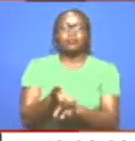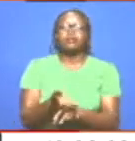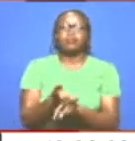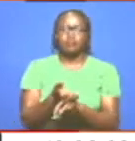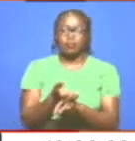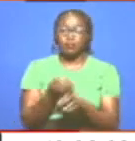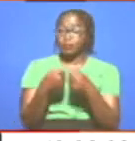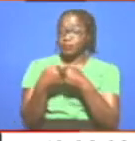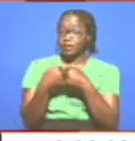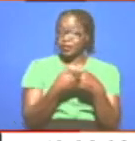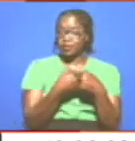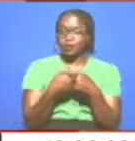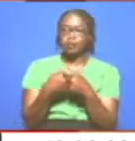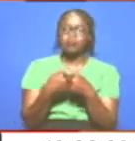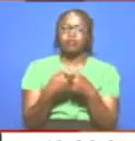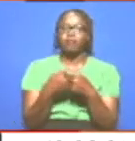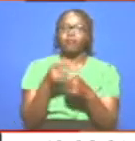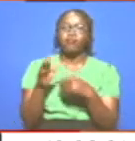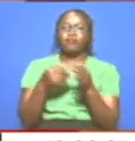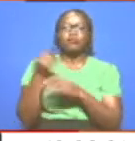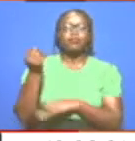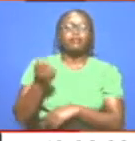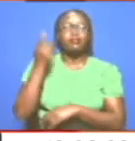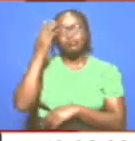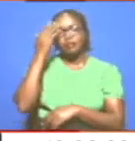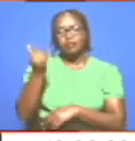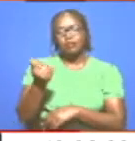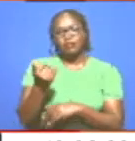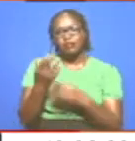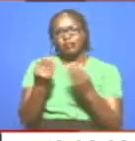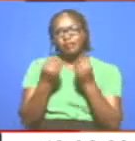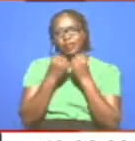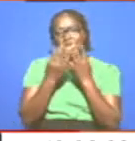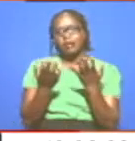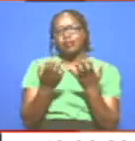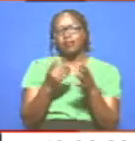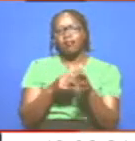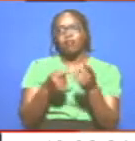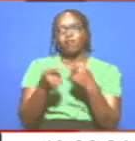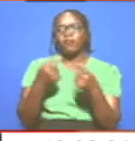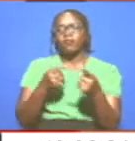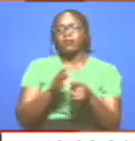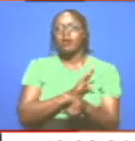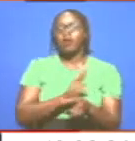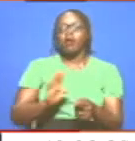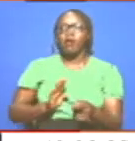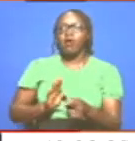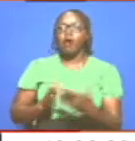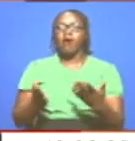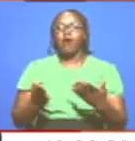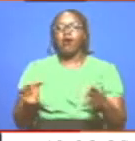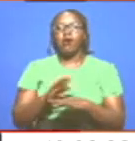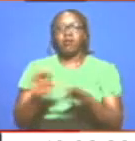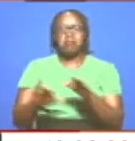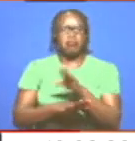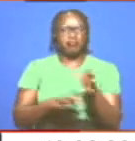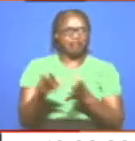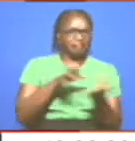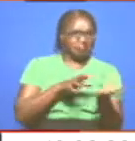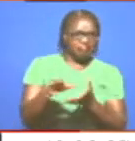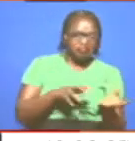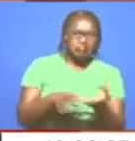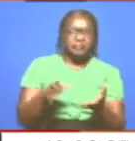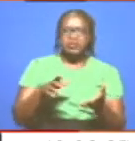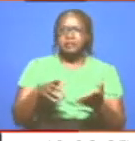it was a challenge. You all understand, yeah, because it's not easy when you come in a board where everything is messed up and whatever to